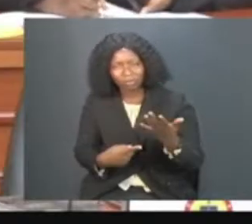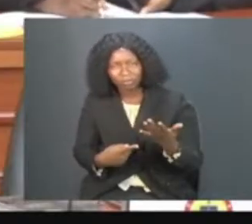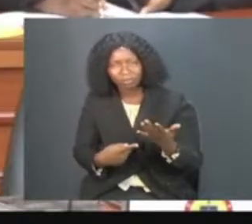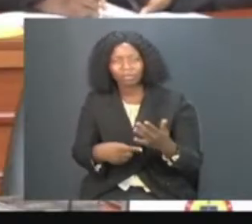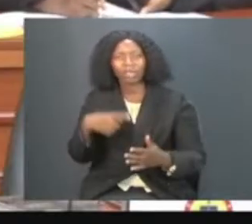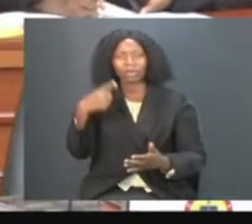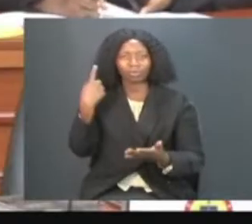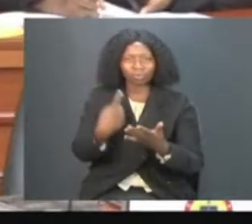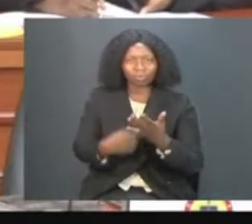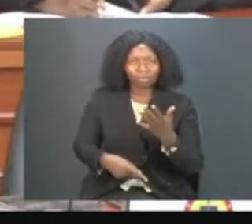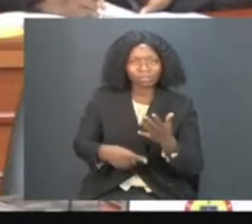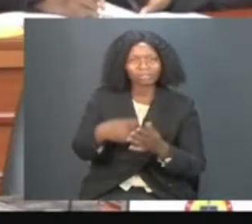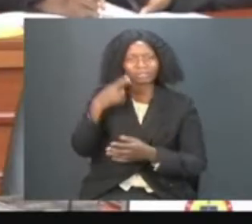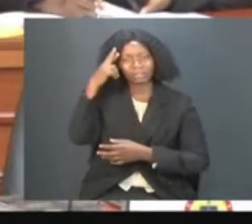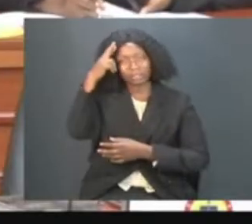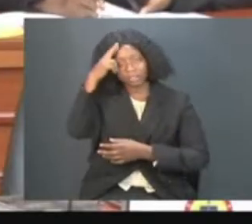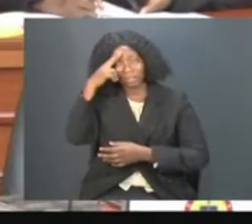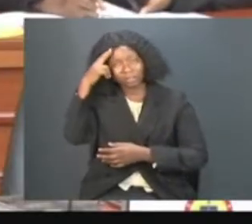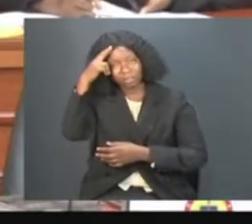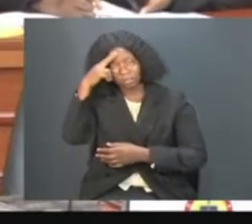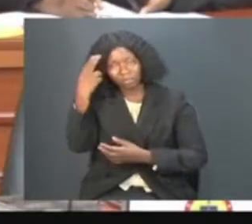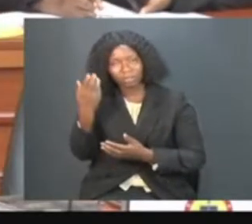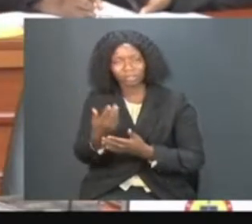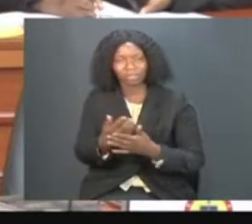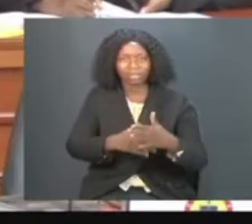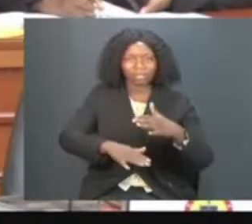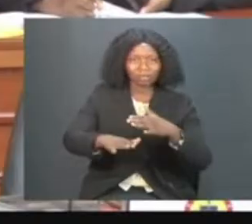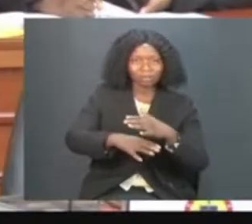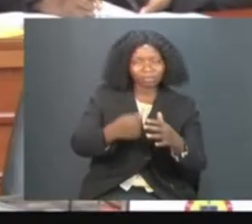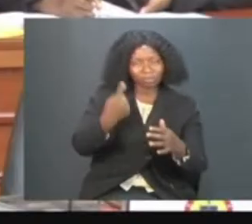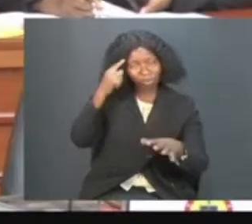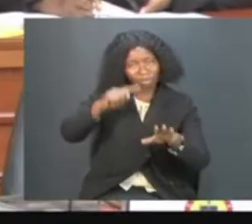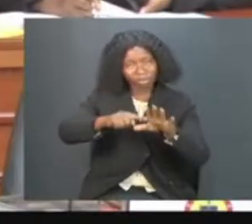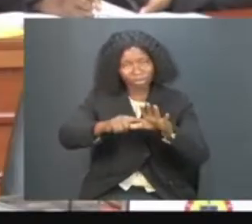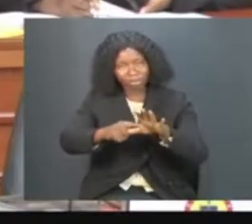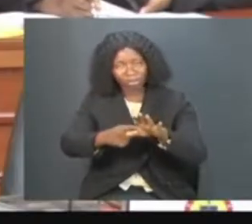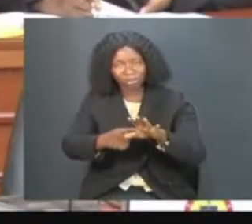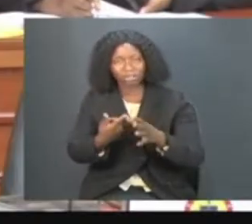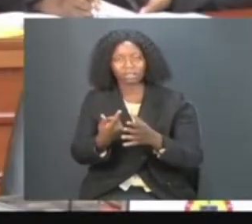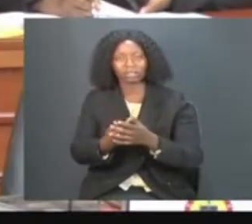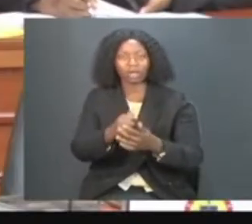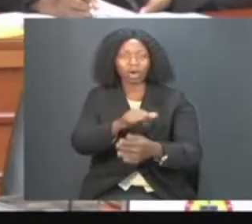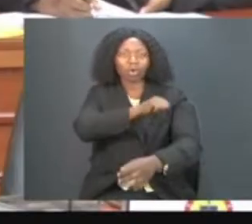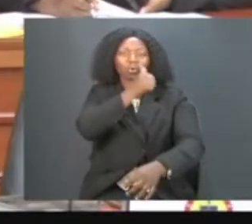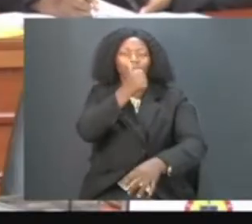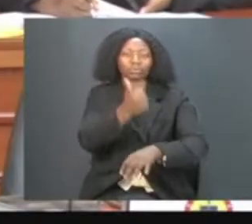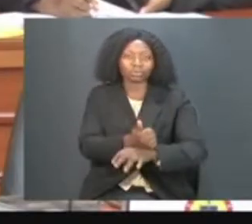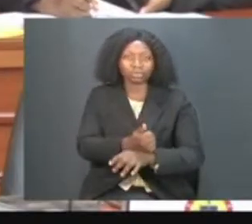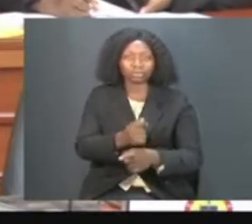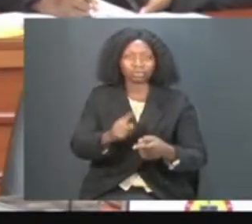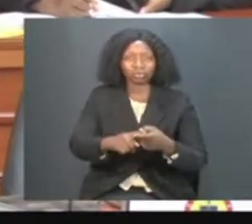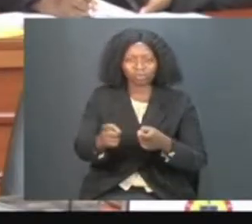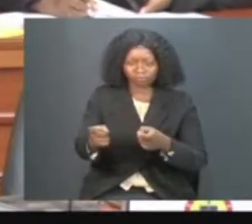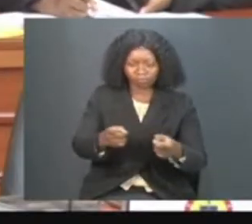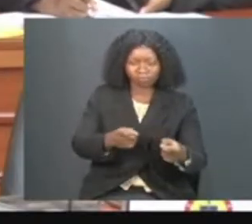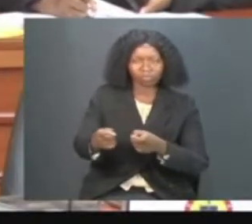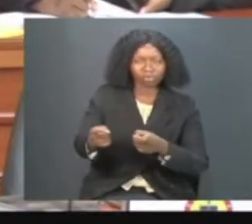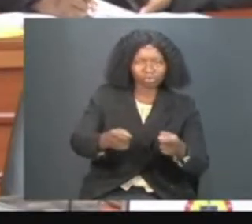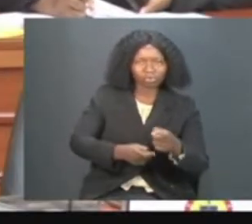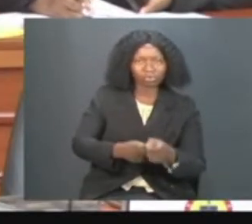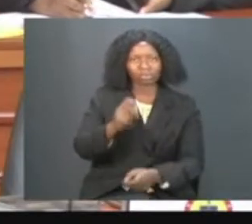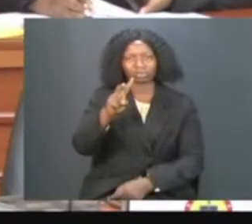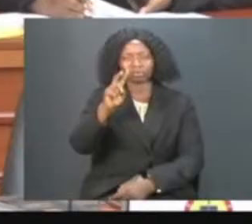is the rationale and the basis for establishing an authority to oversee the